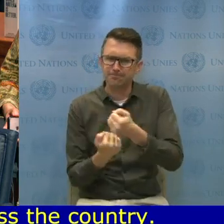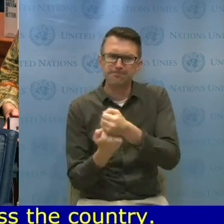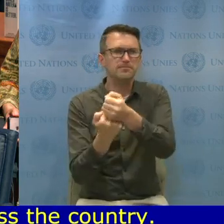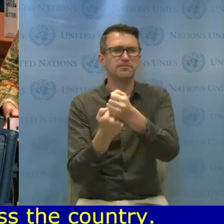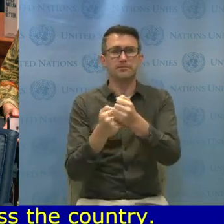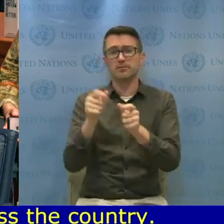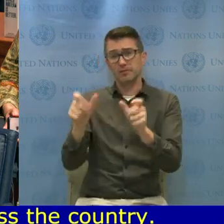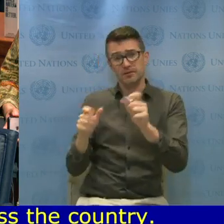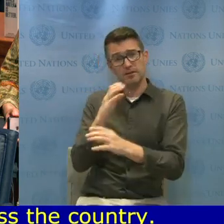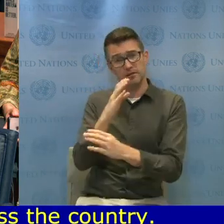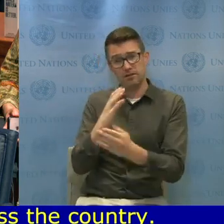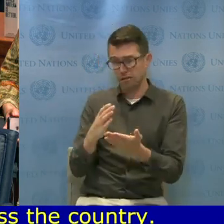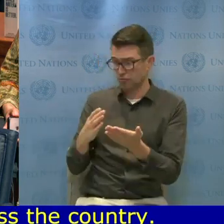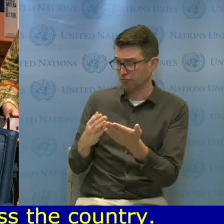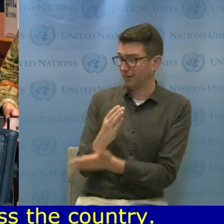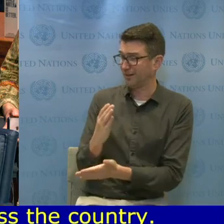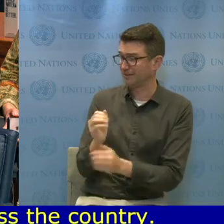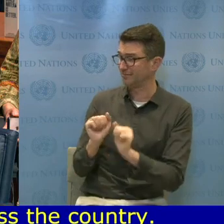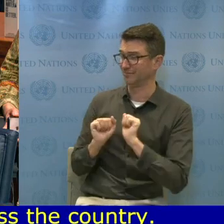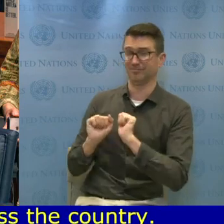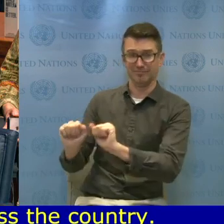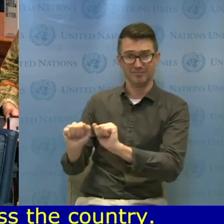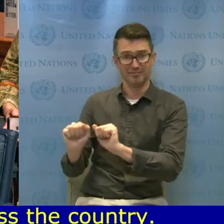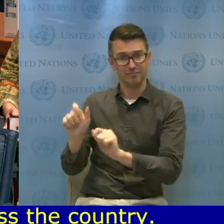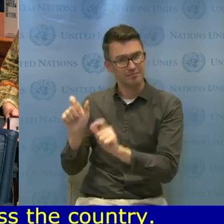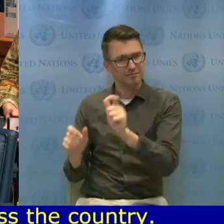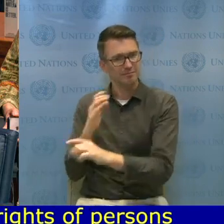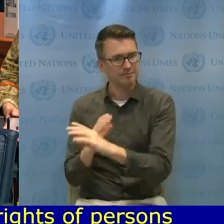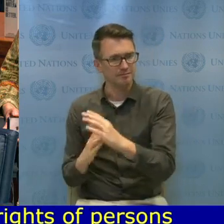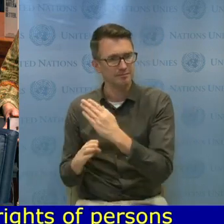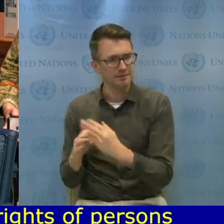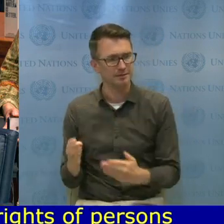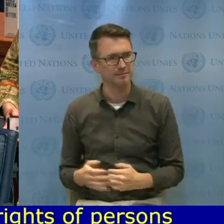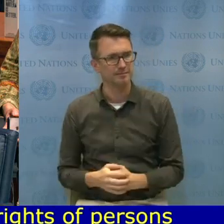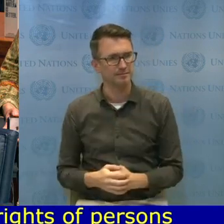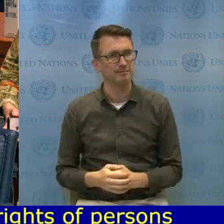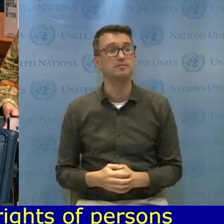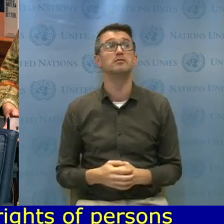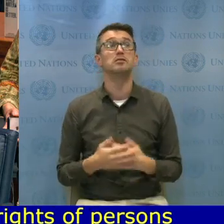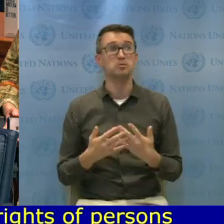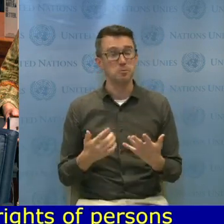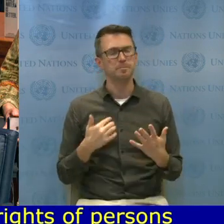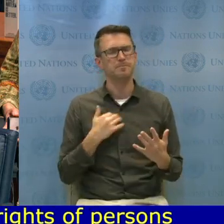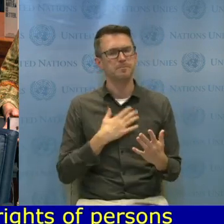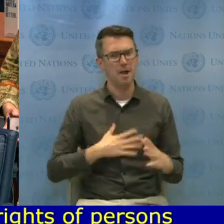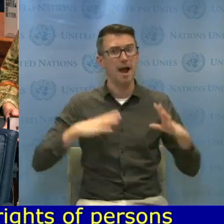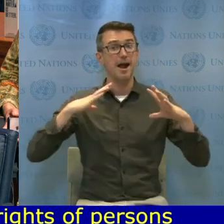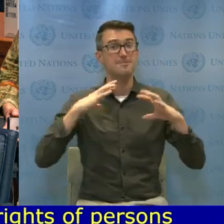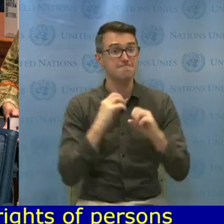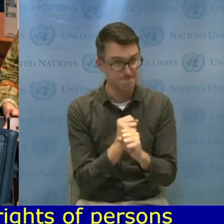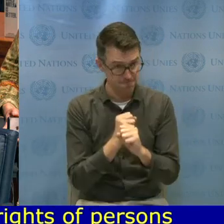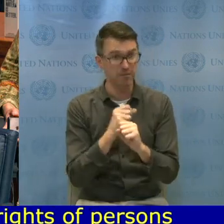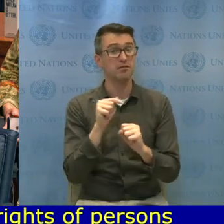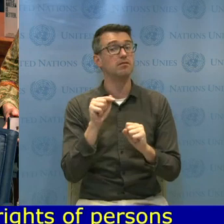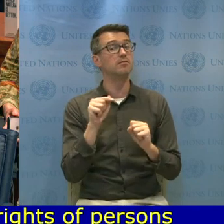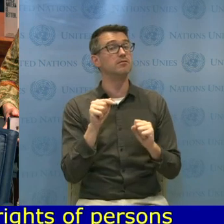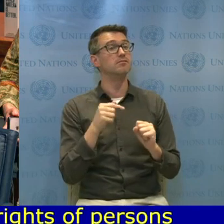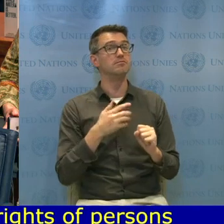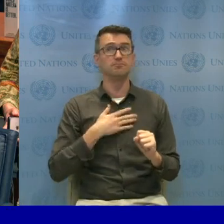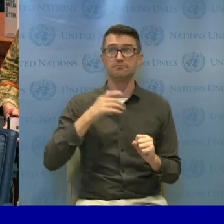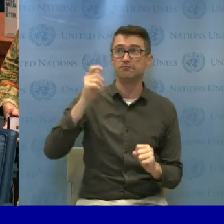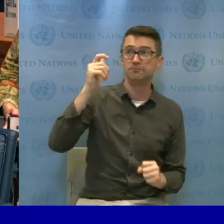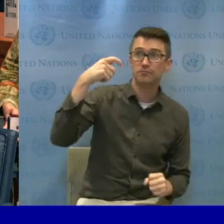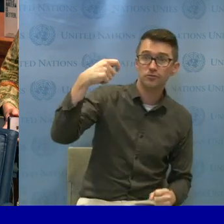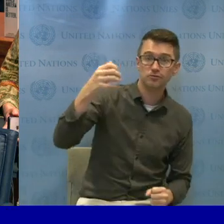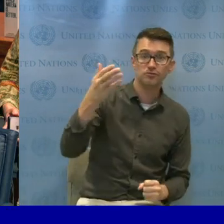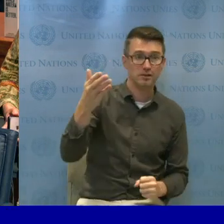2019-2020. To conclude, Madam Chairman, allow me to conclude by reaffirming Indonesia's commitment to the progress of the CRPD and her